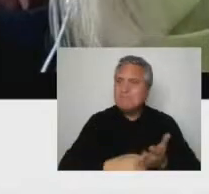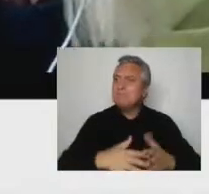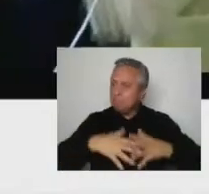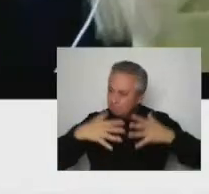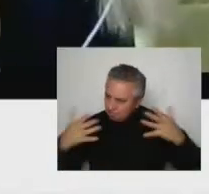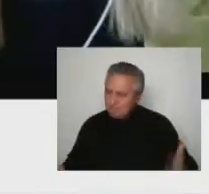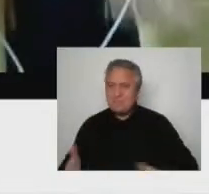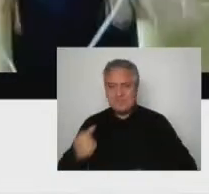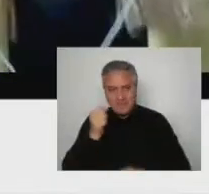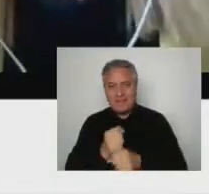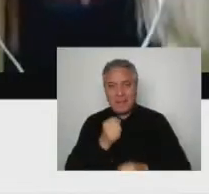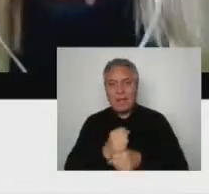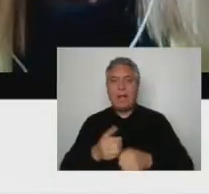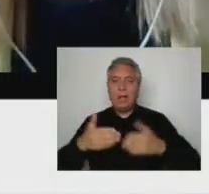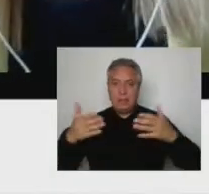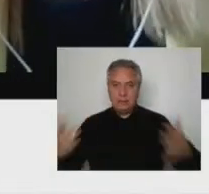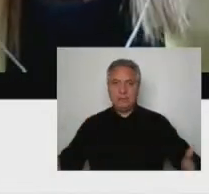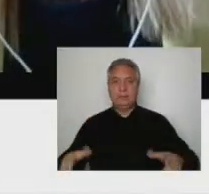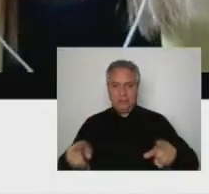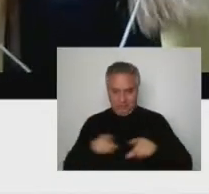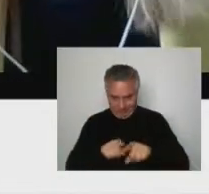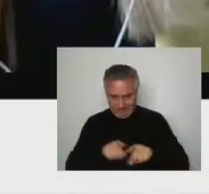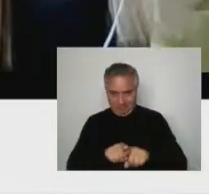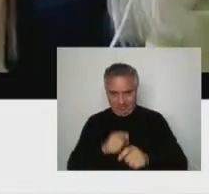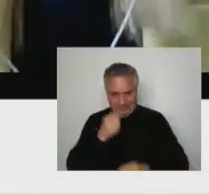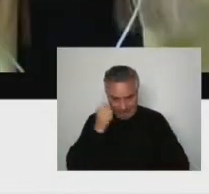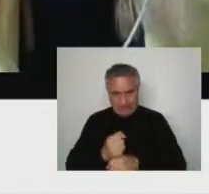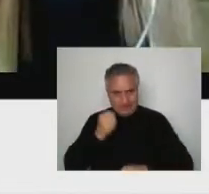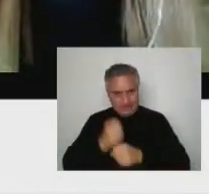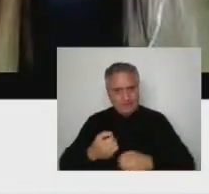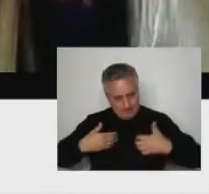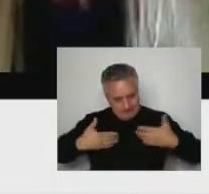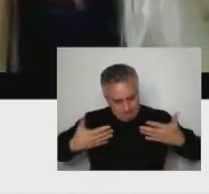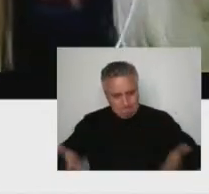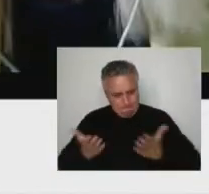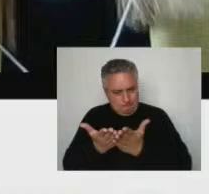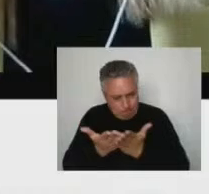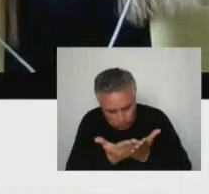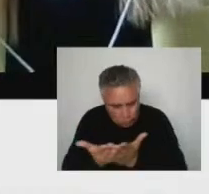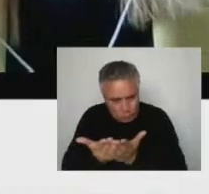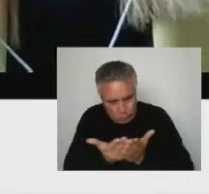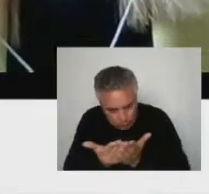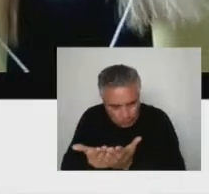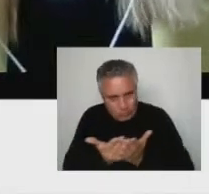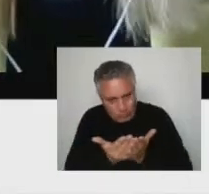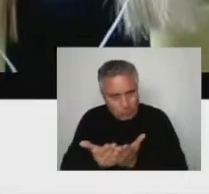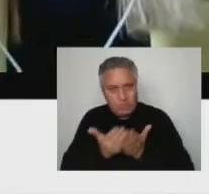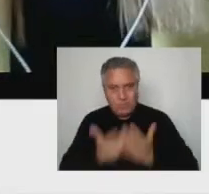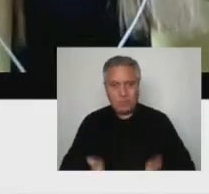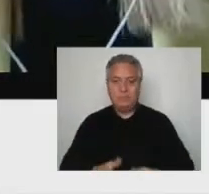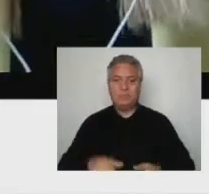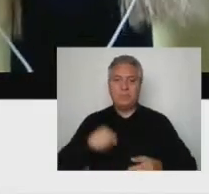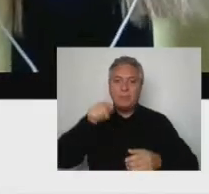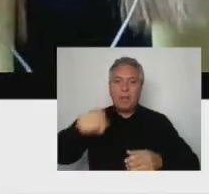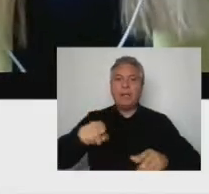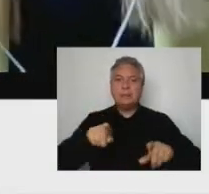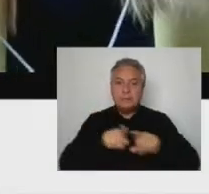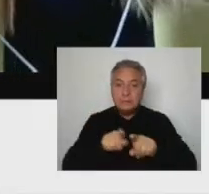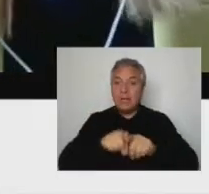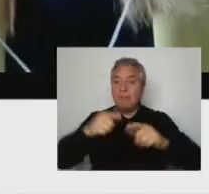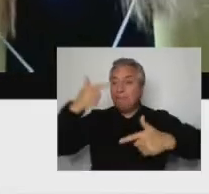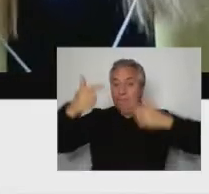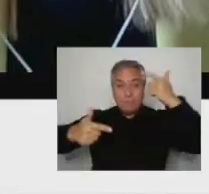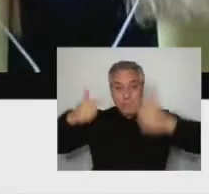imply more dialogues and more hands-on type of classes, a systematic